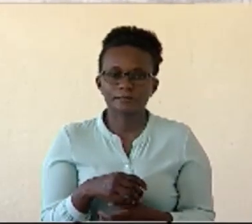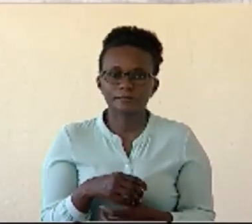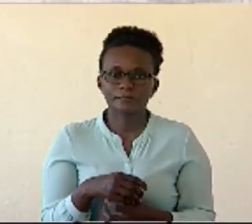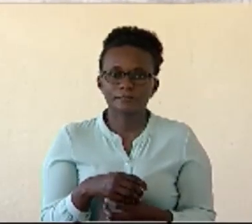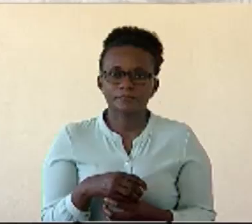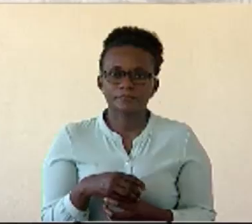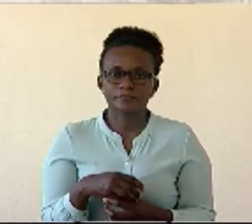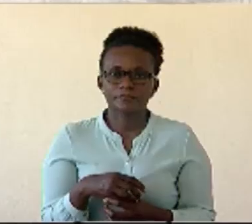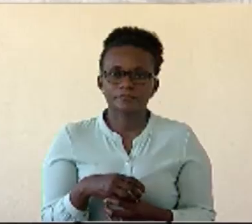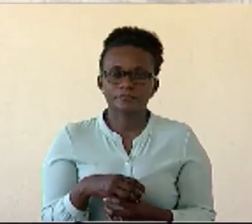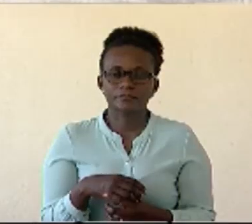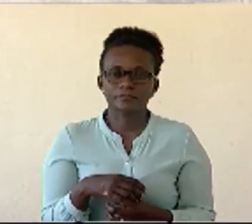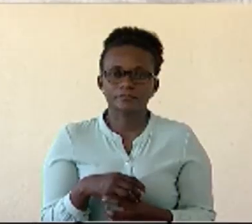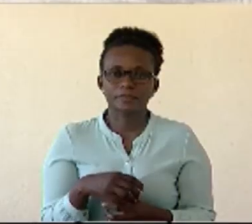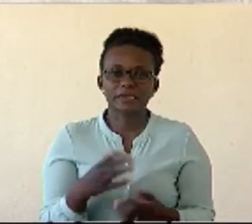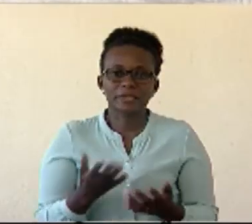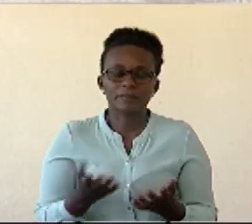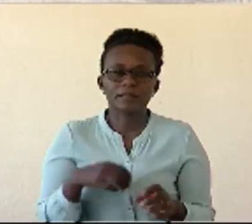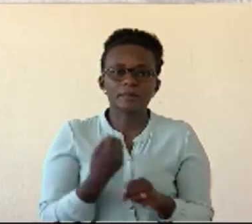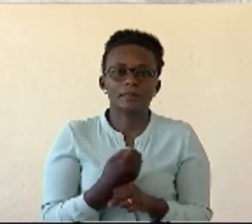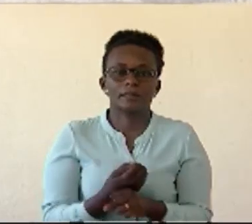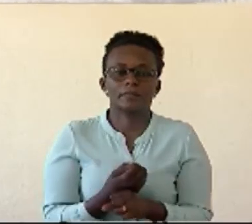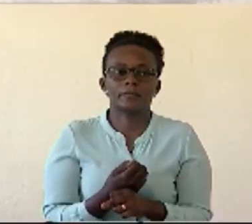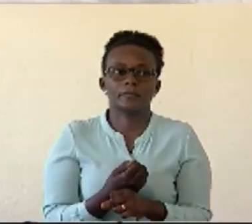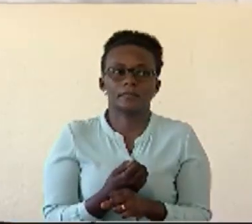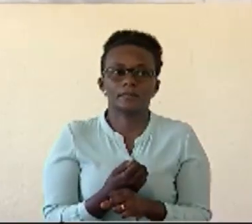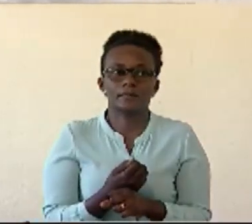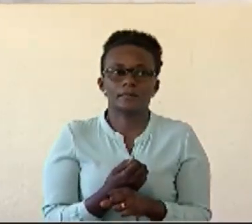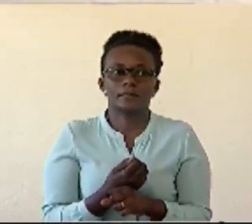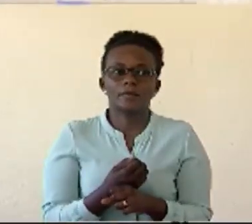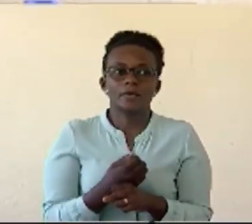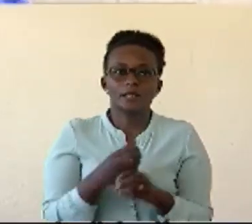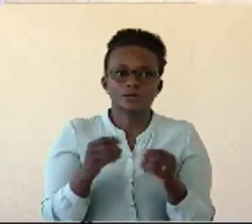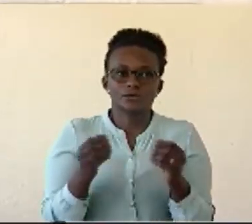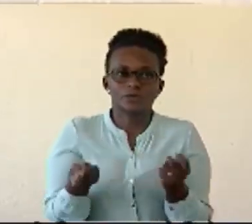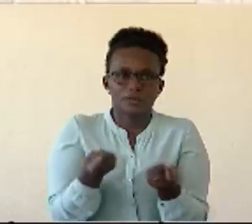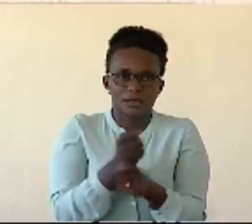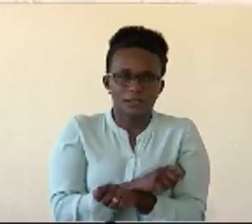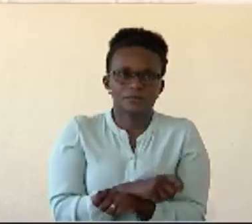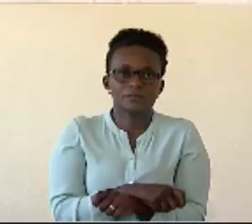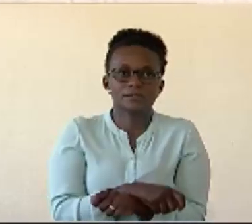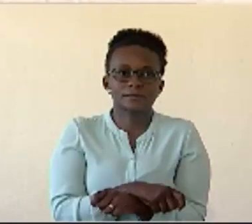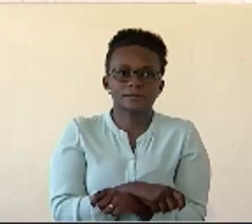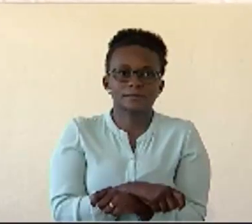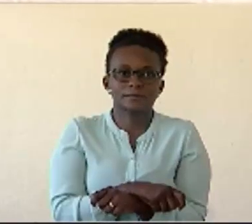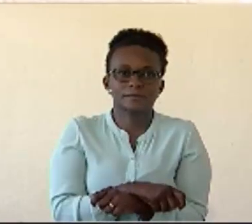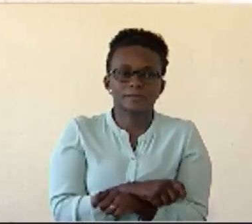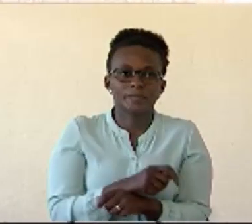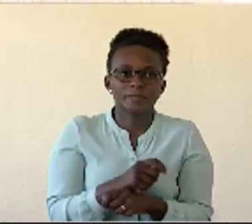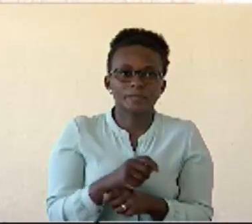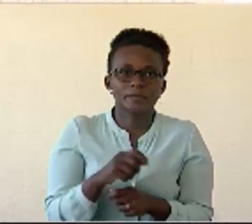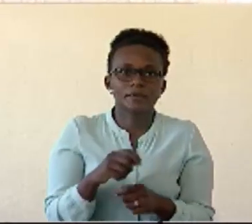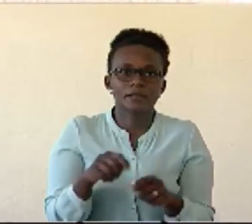and therefore, what happens? The solution will change into colorless. But when the electrodes